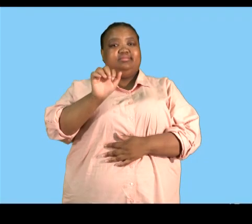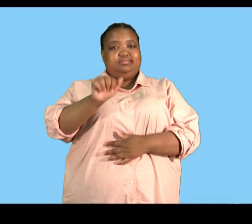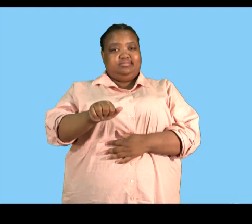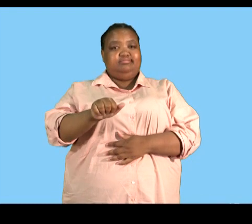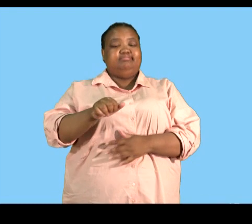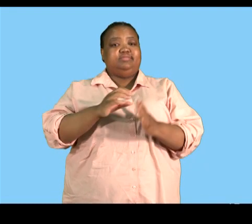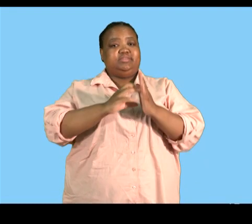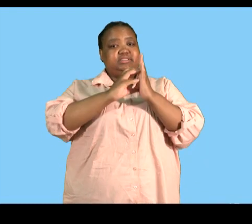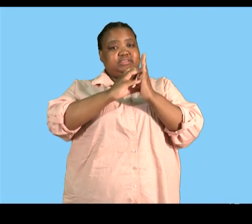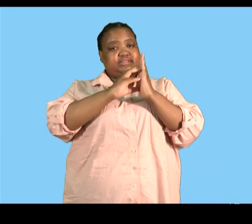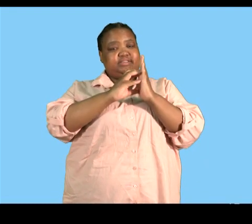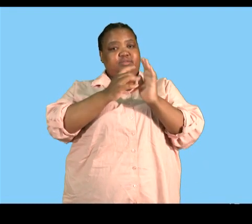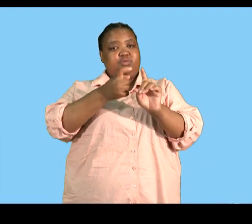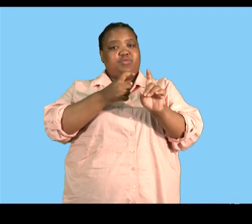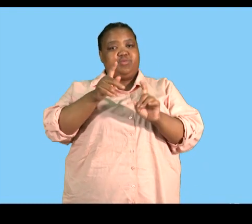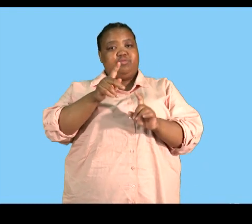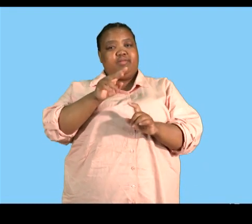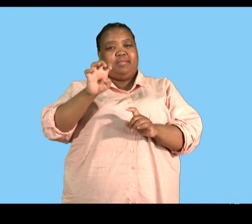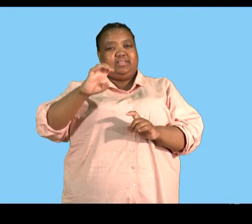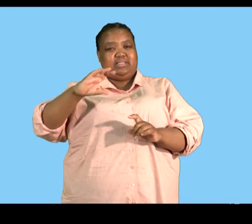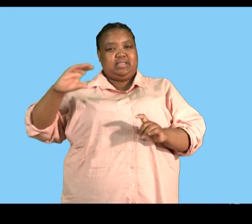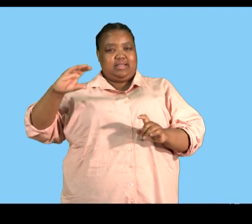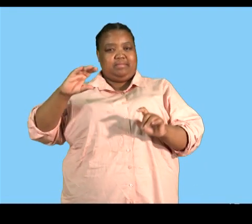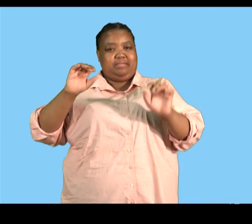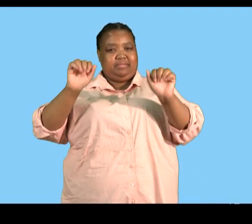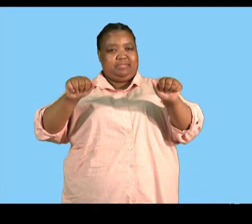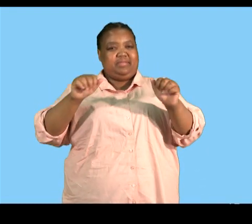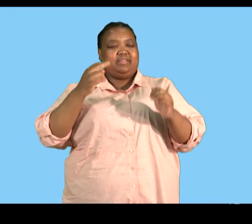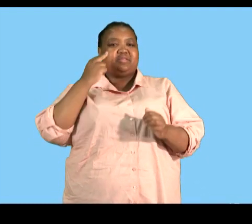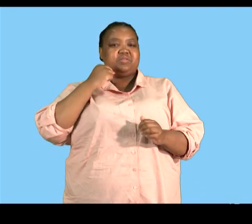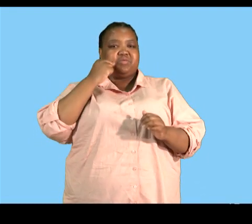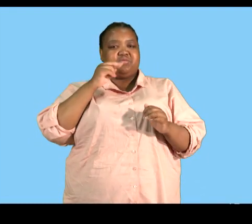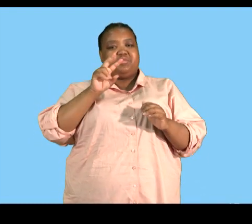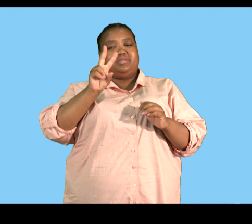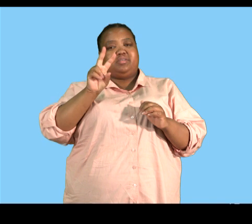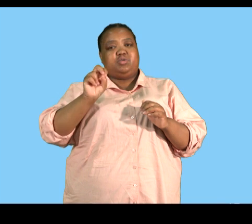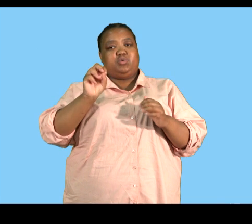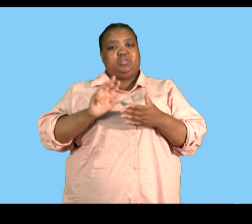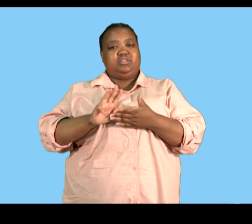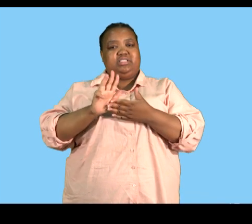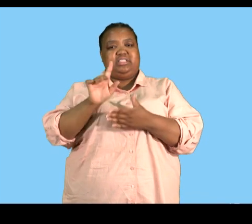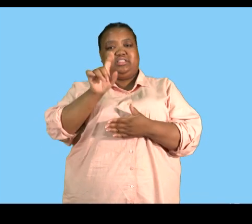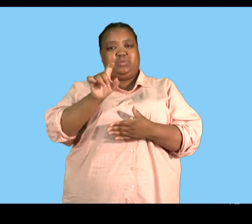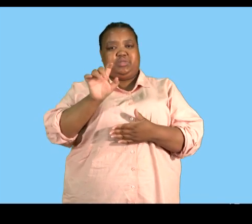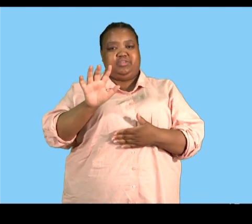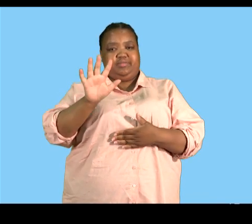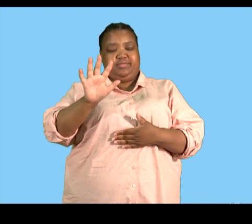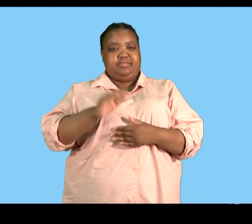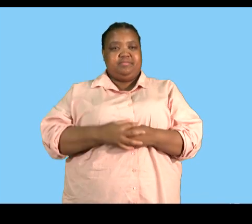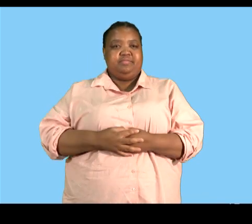And looking at this example, it is adapted from the Eastern Cape, November 2019, question